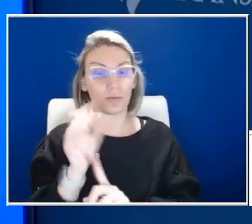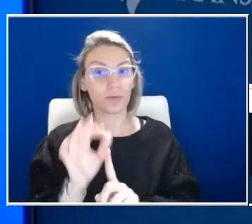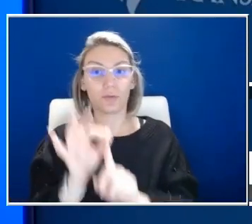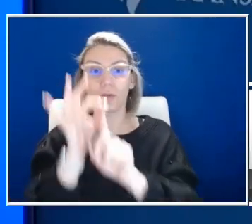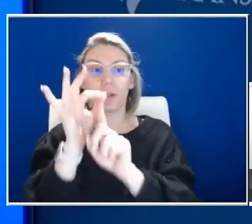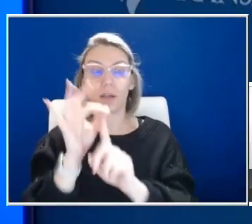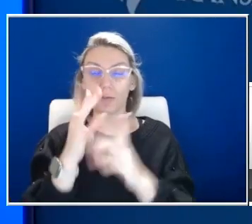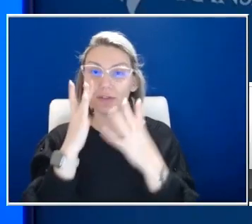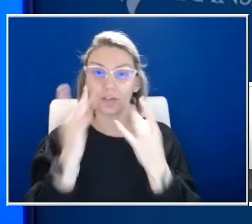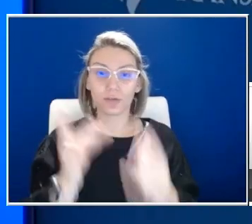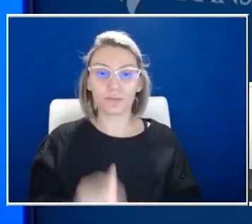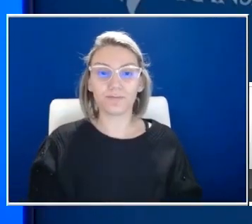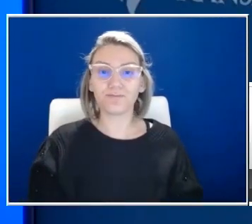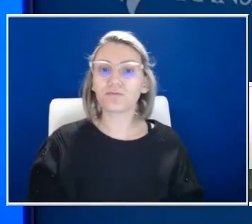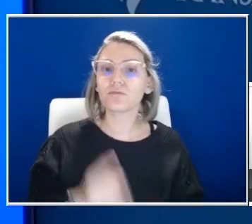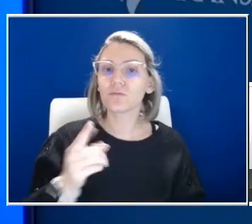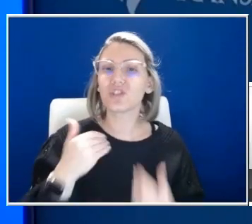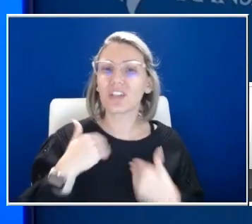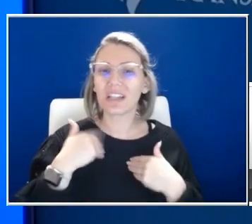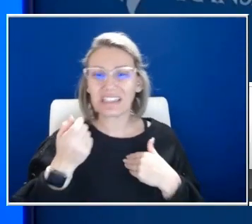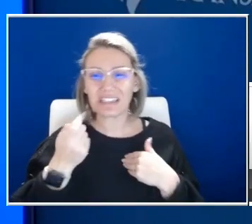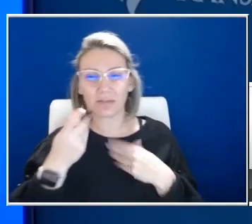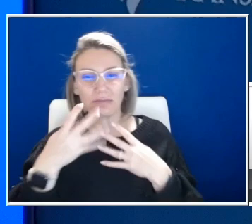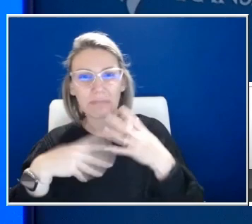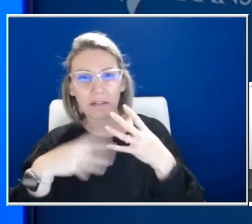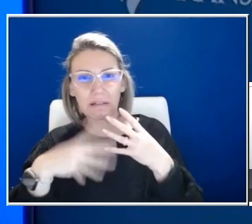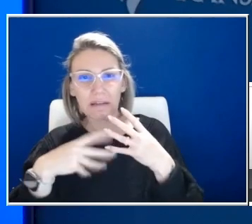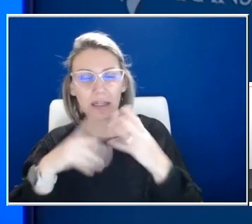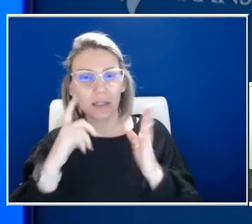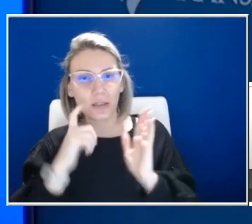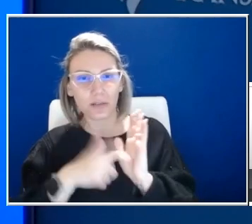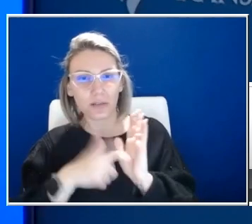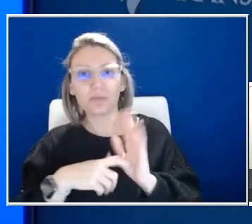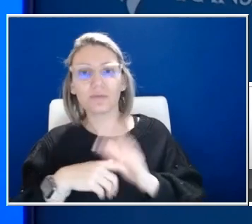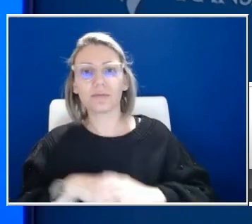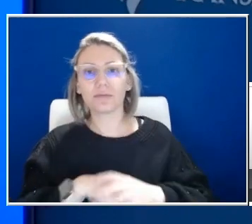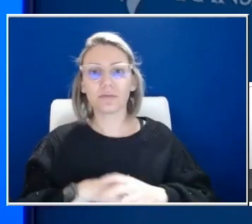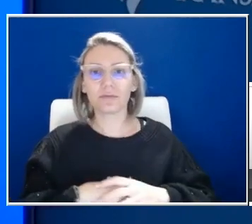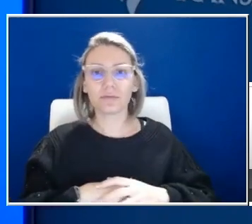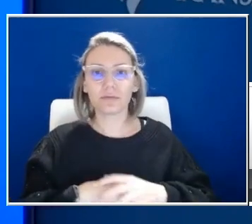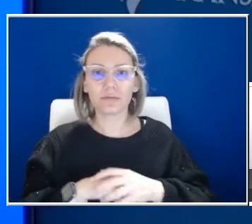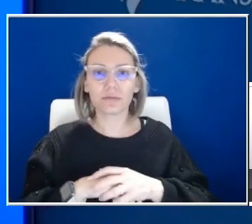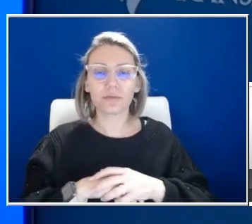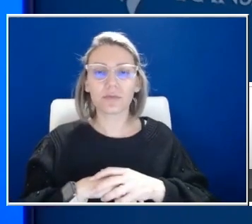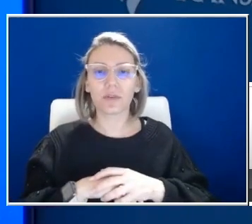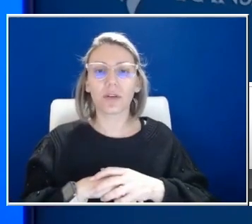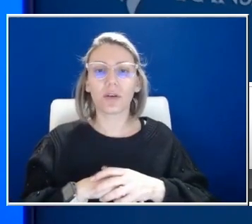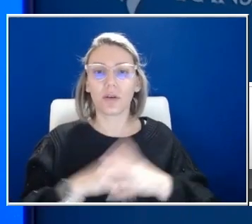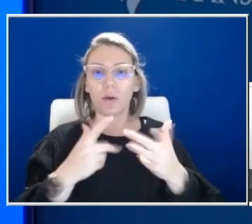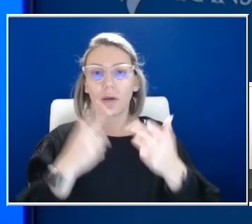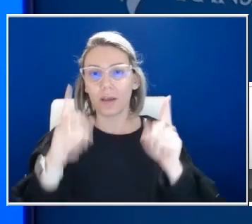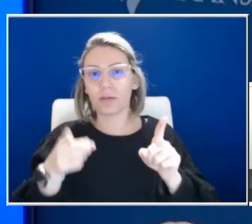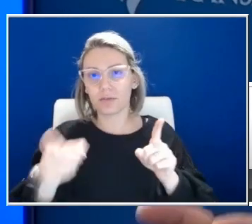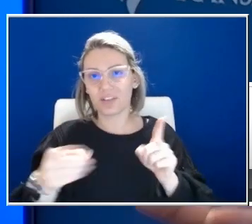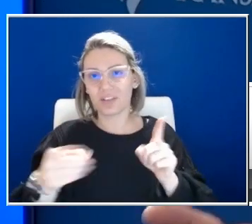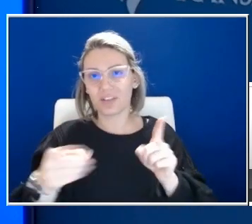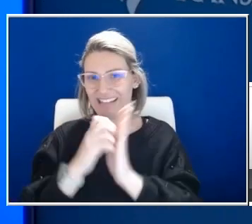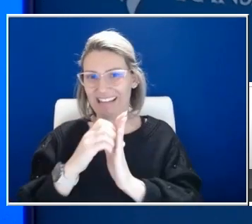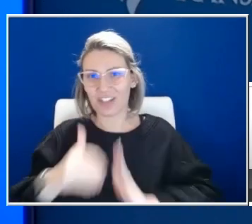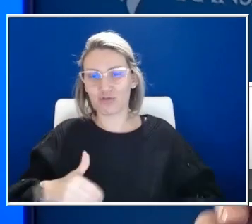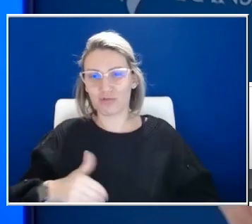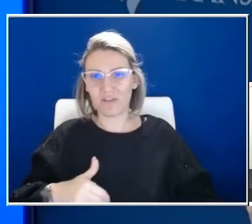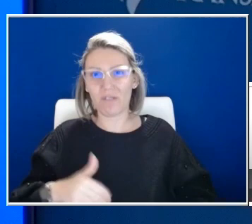She had some bleeding that was noted, and it turns out she had a cancer of the stomach. Now, the interesting thing about